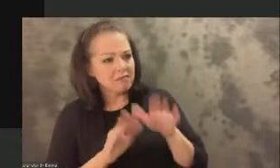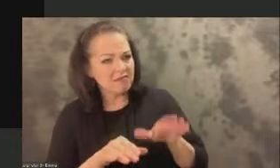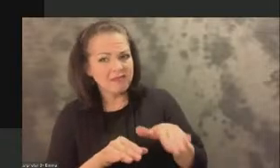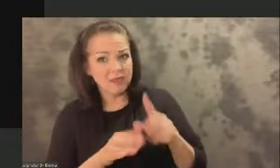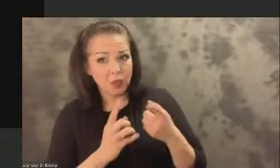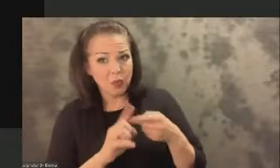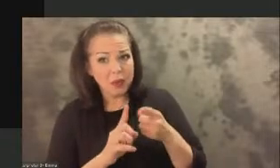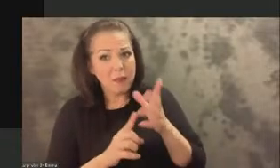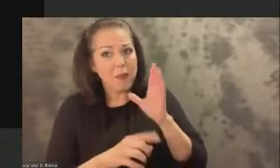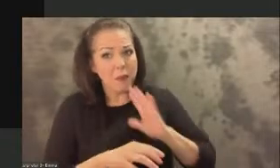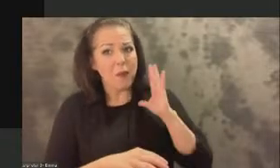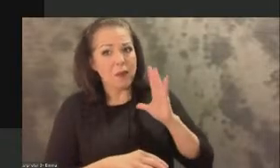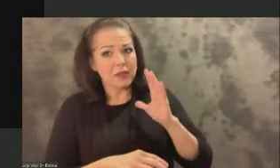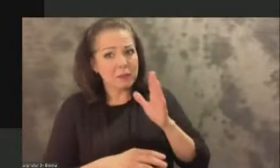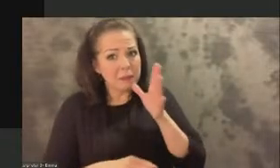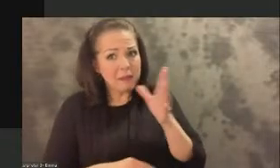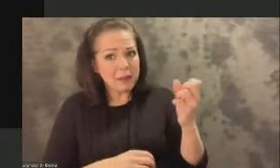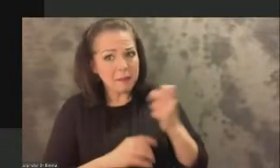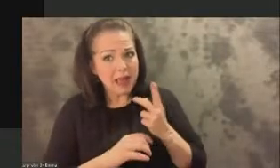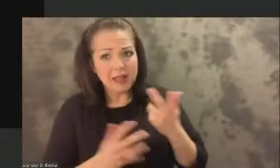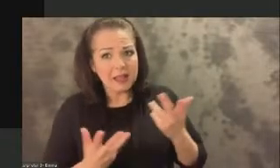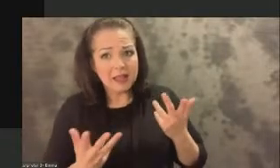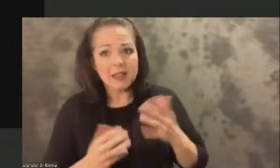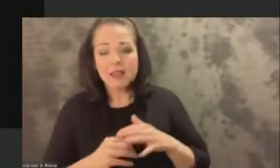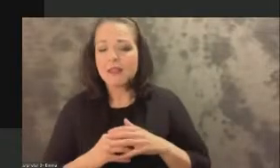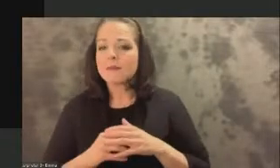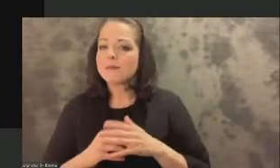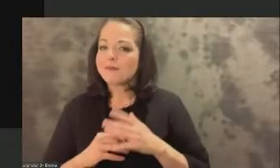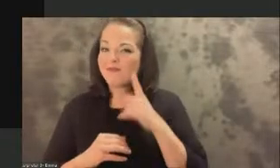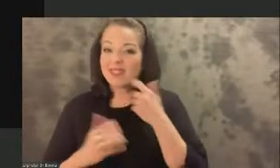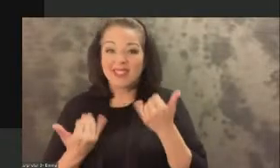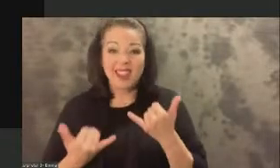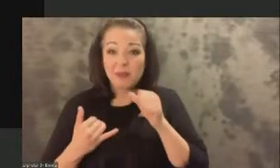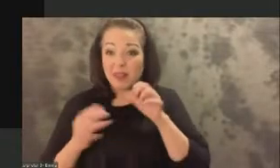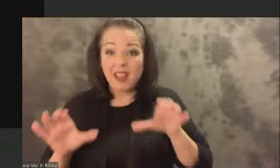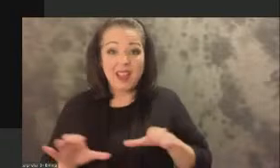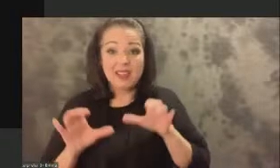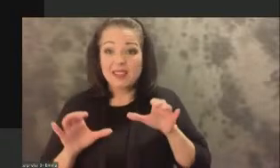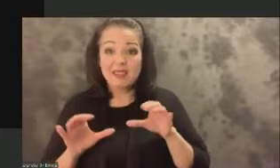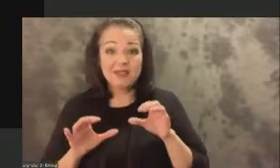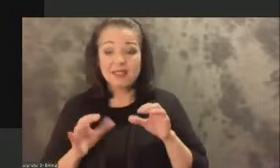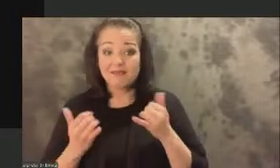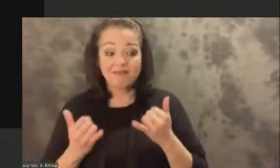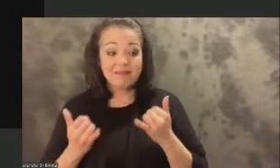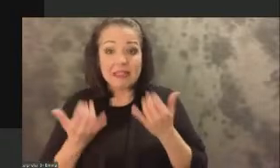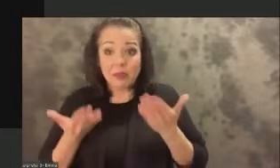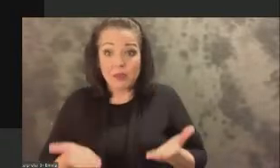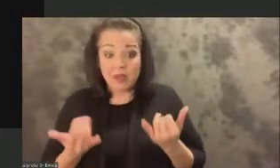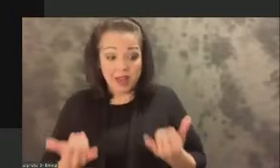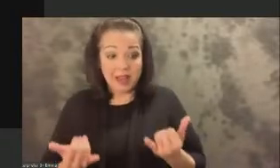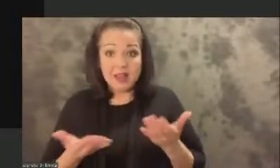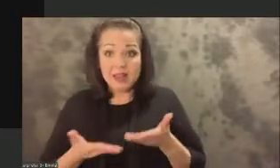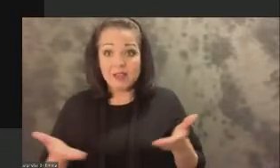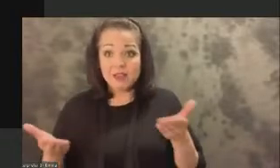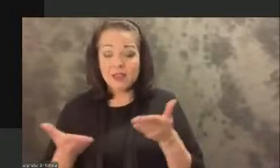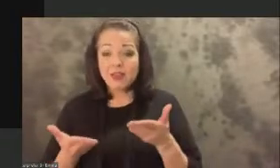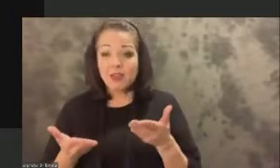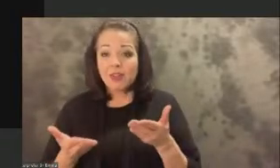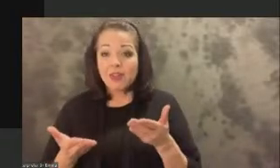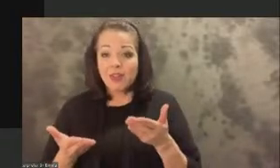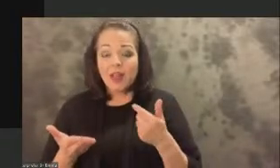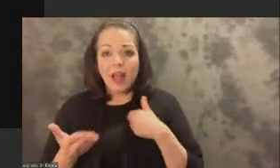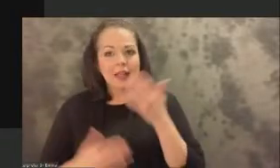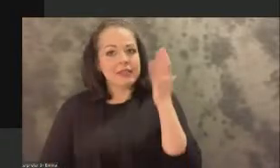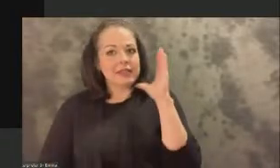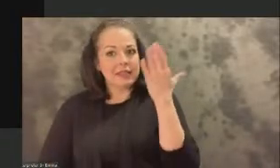old mommy back? Because I'm no longer active. And even here today, I appear